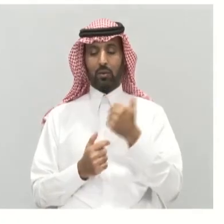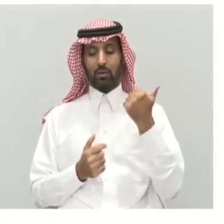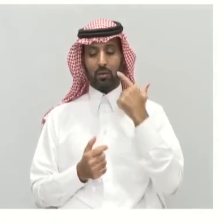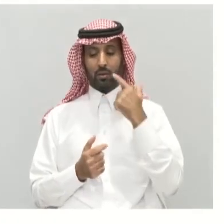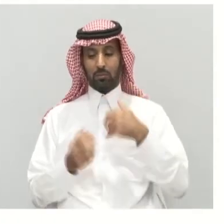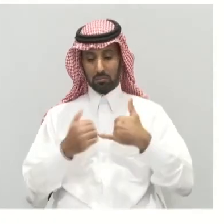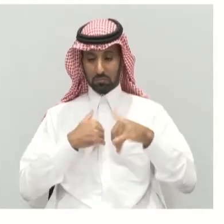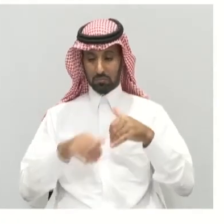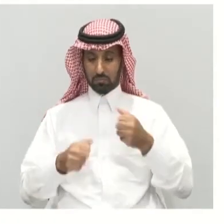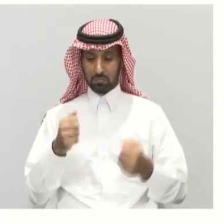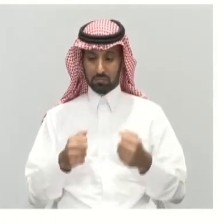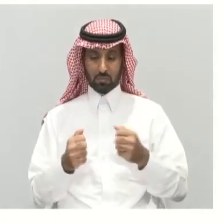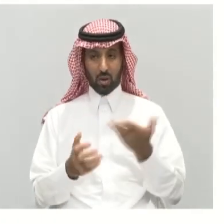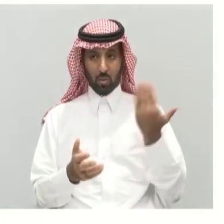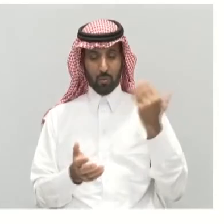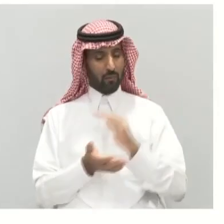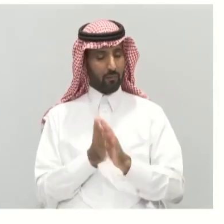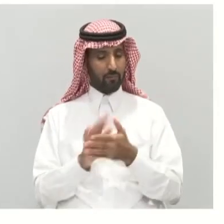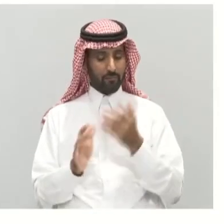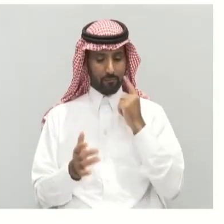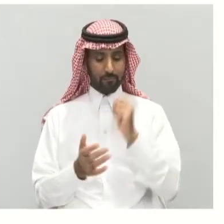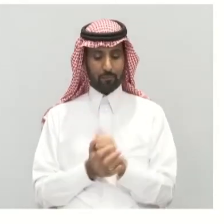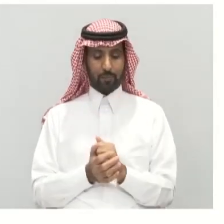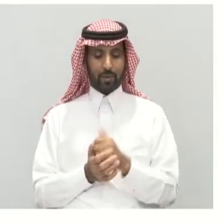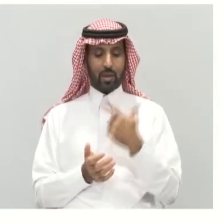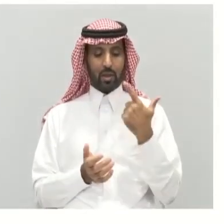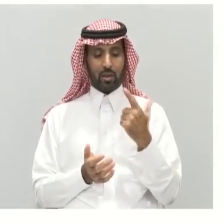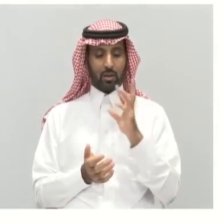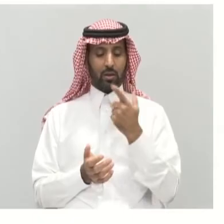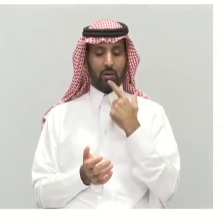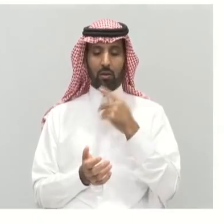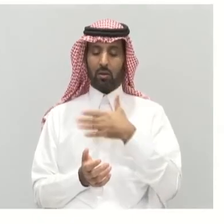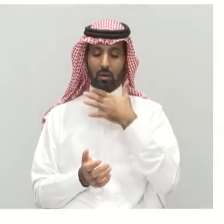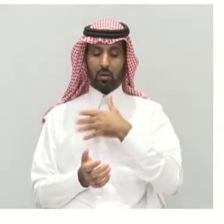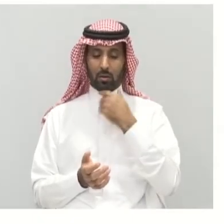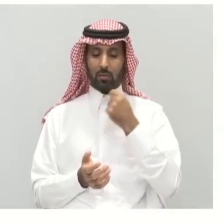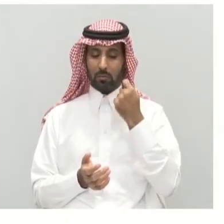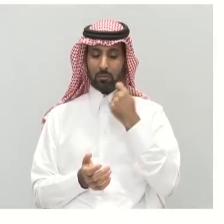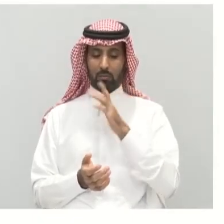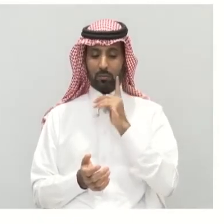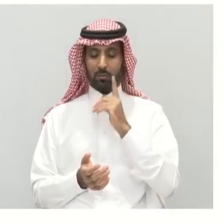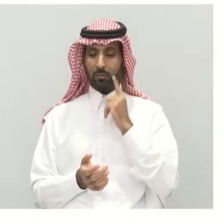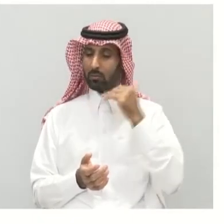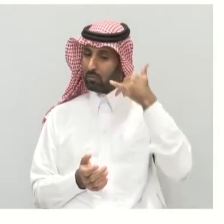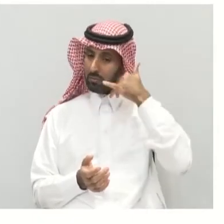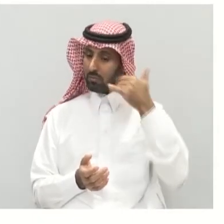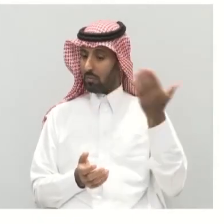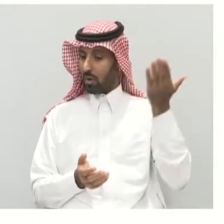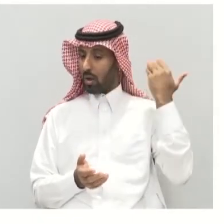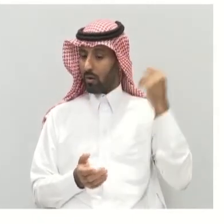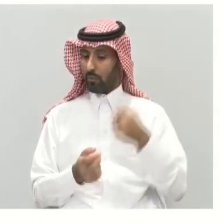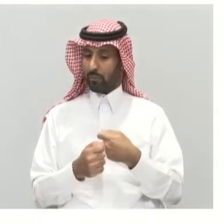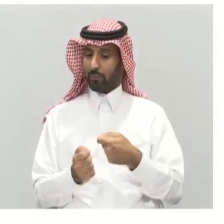the 19th century. 7, my parents bought me a cell phone last